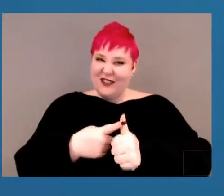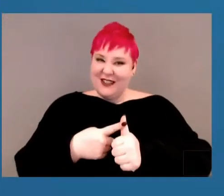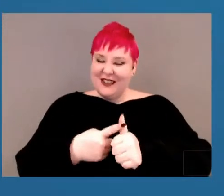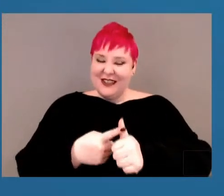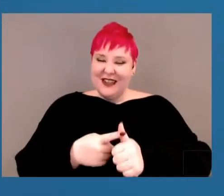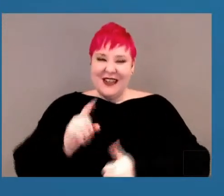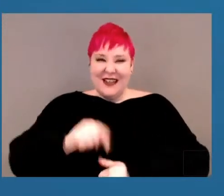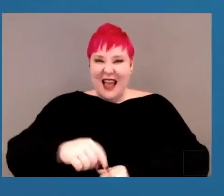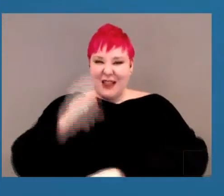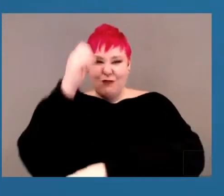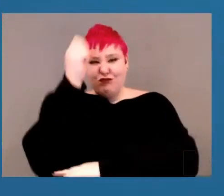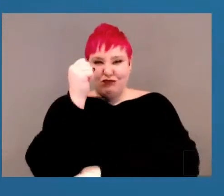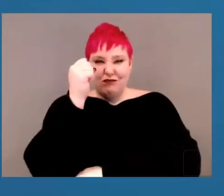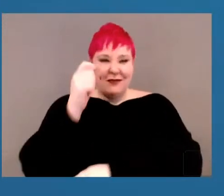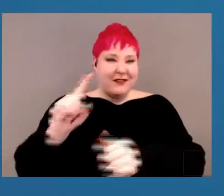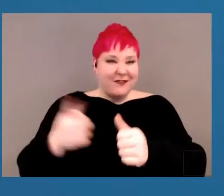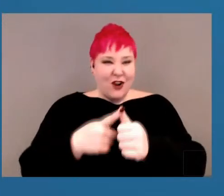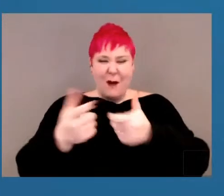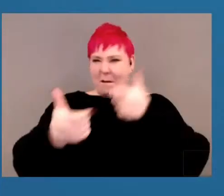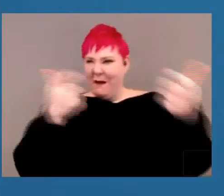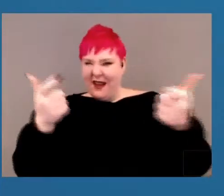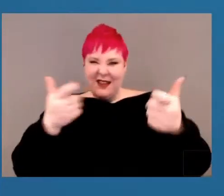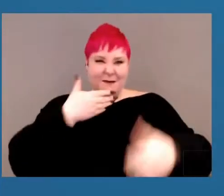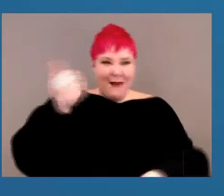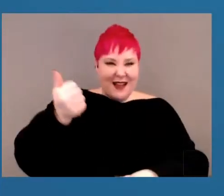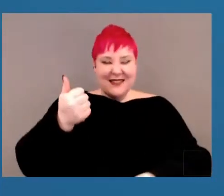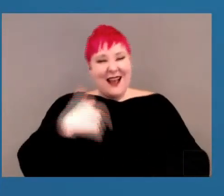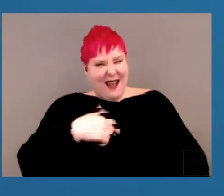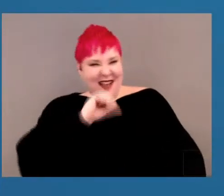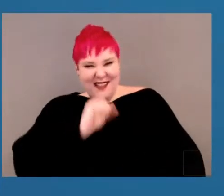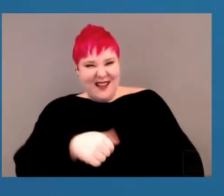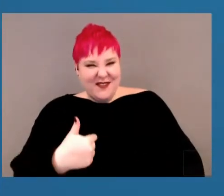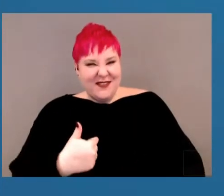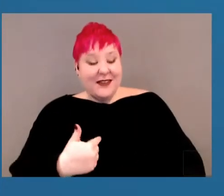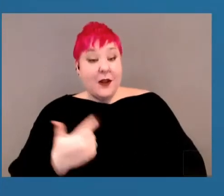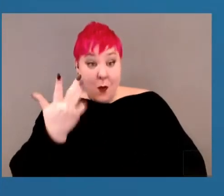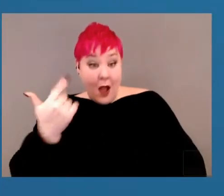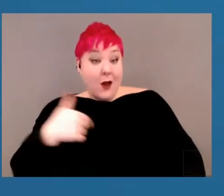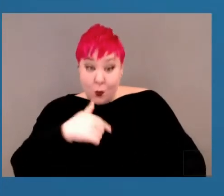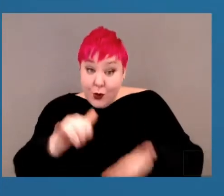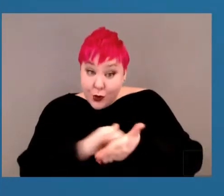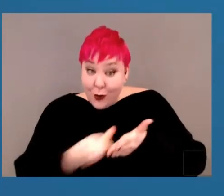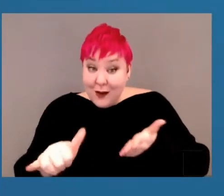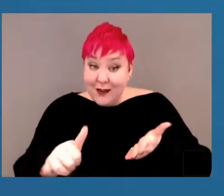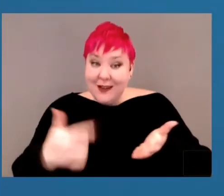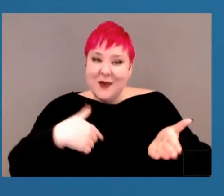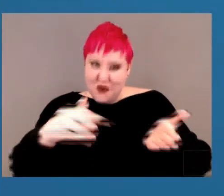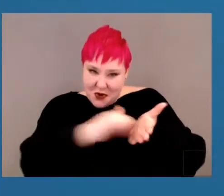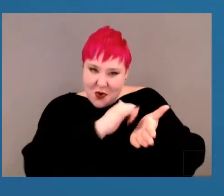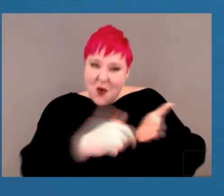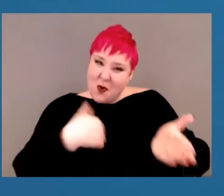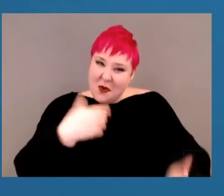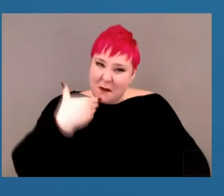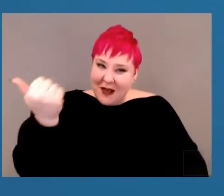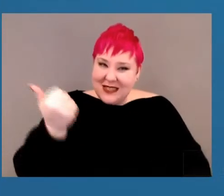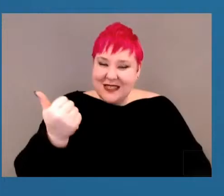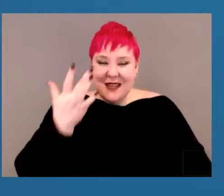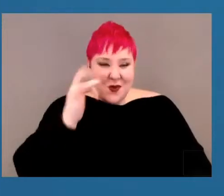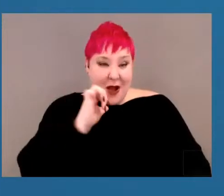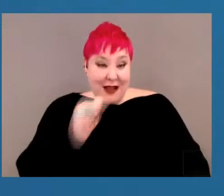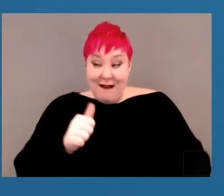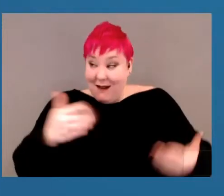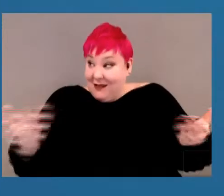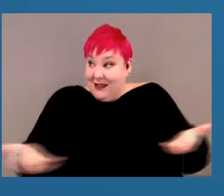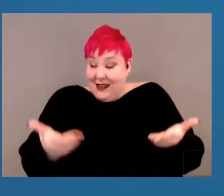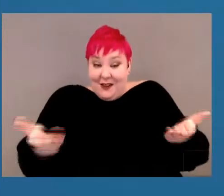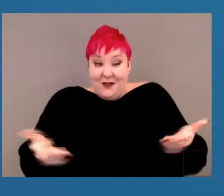only, the biggest, the largest, the best, because guess what? We are the New York. We are New York, and we are the best. And why not right here? And so